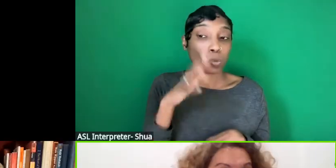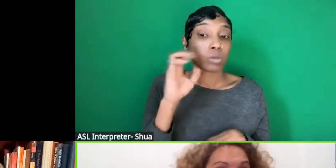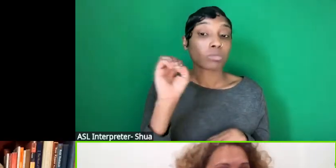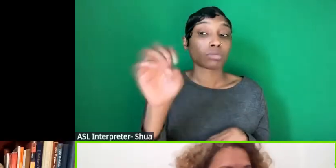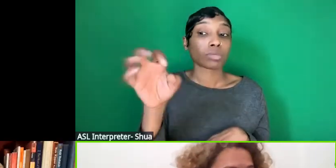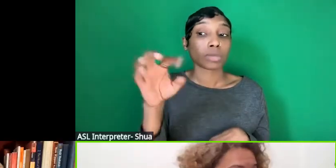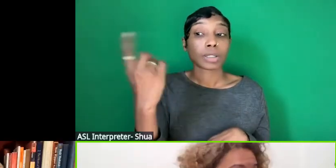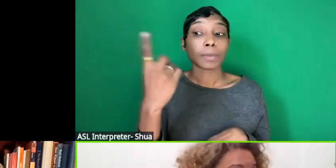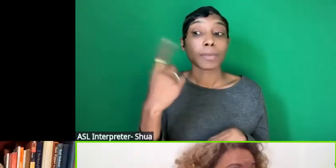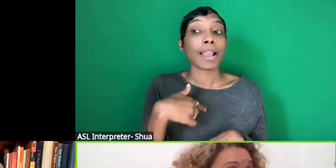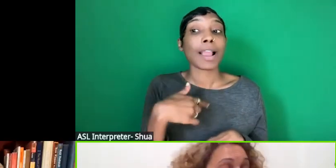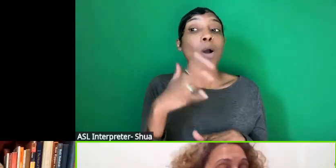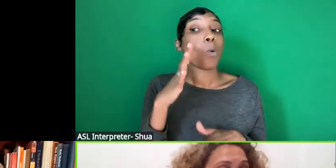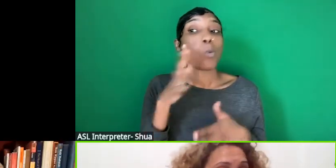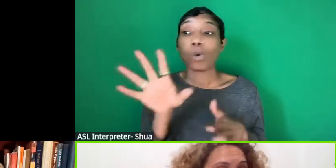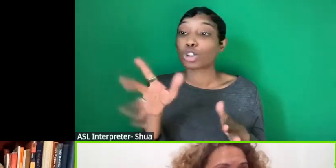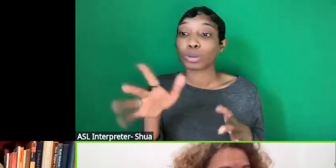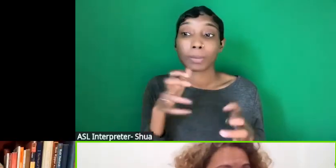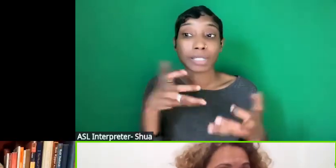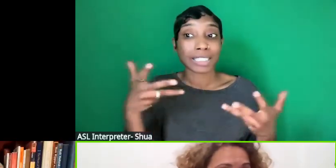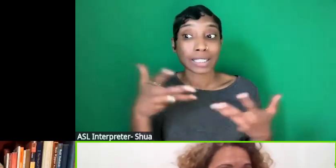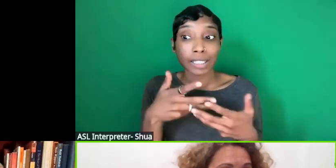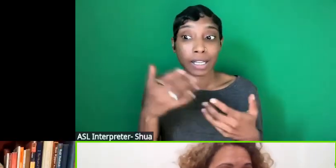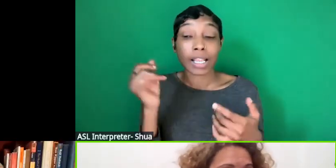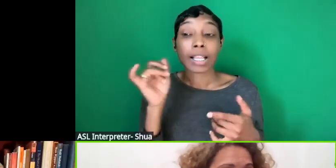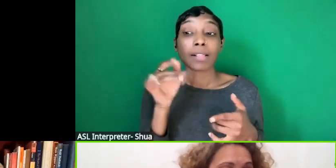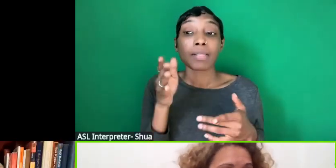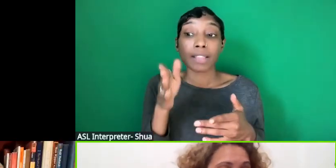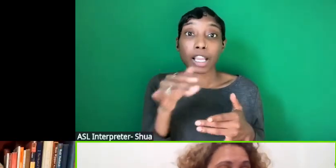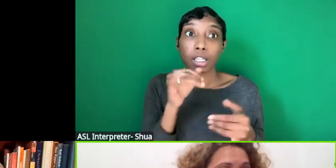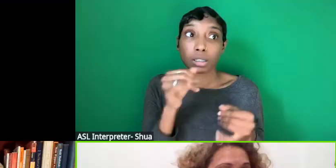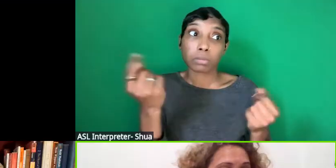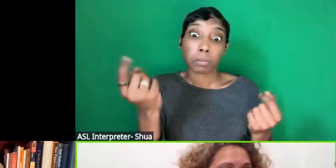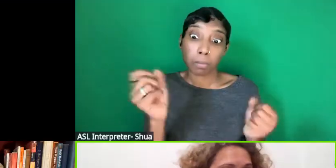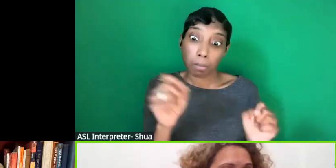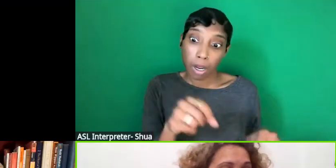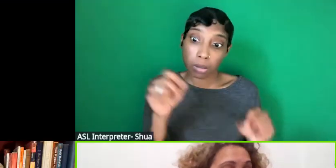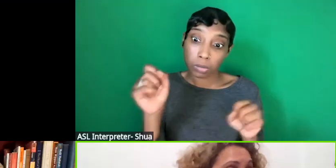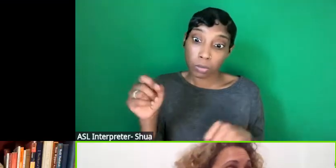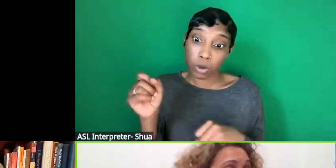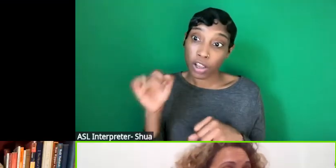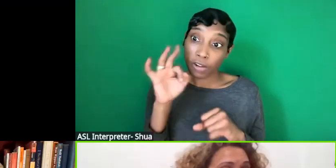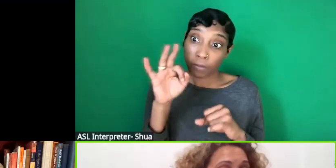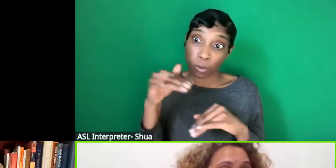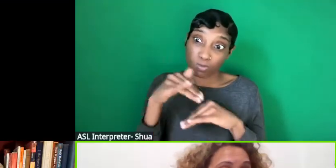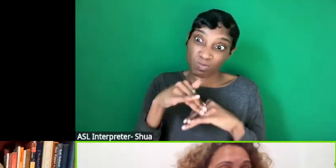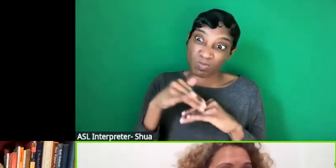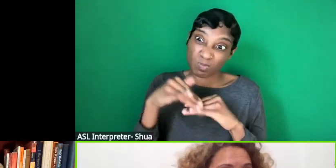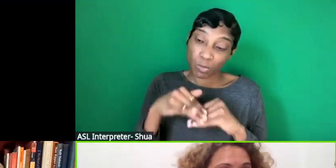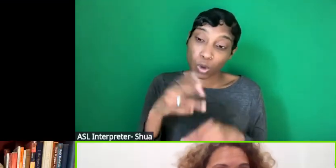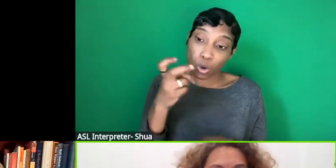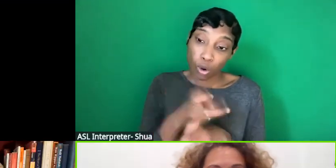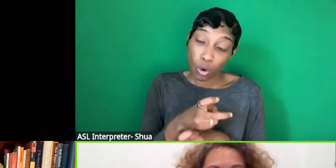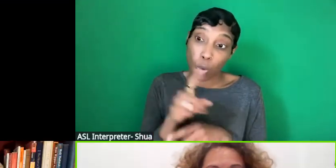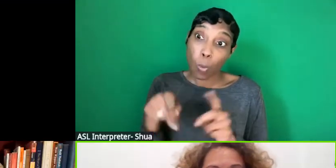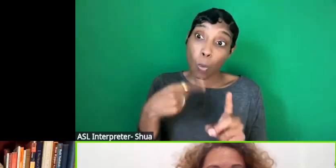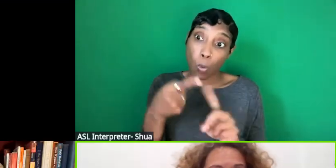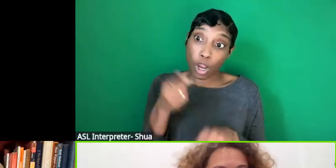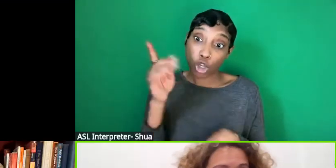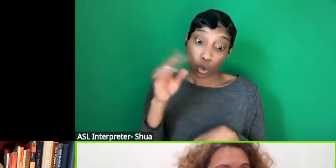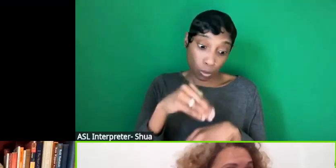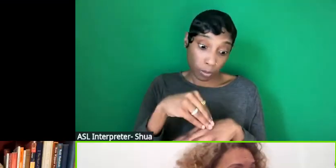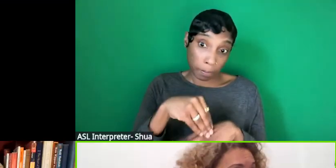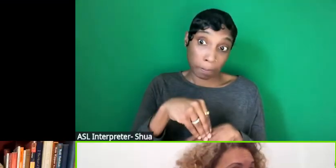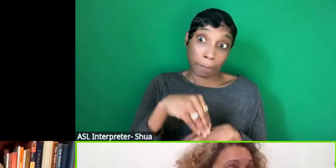be scared if it happens. It is very possible, because you're pushing this really, really hard, that when you peel this paper